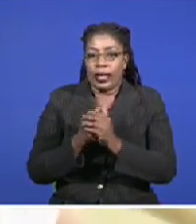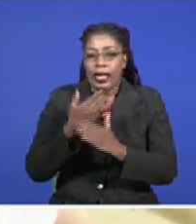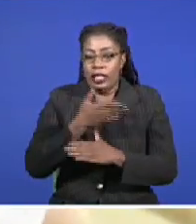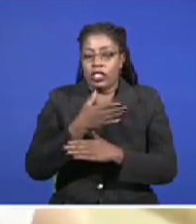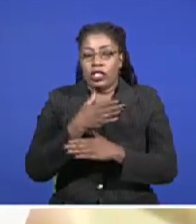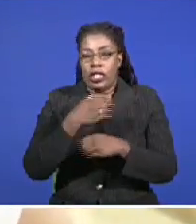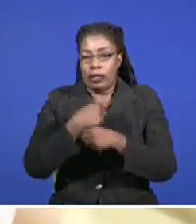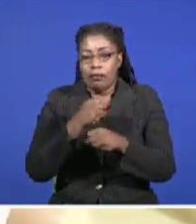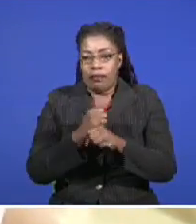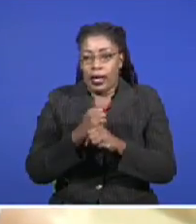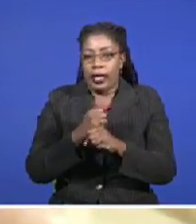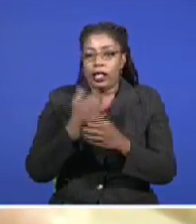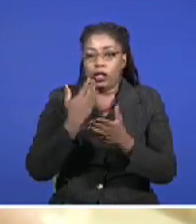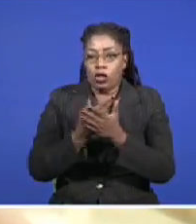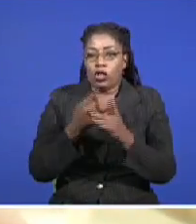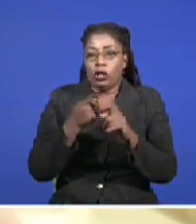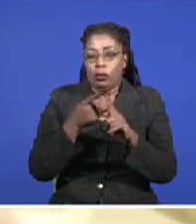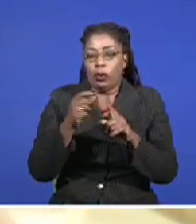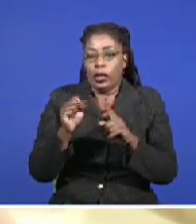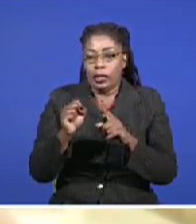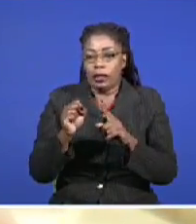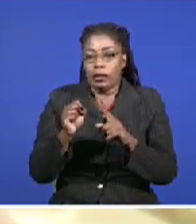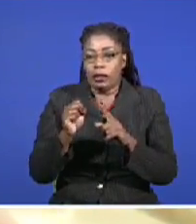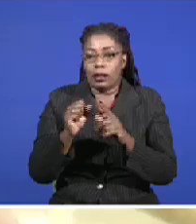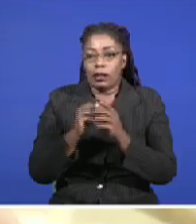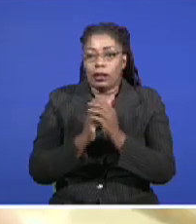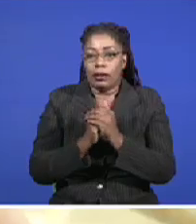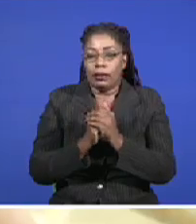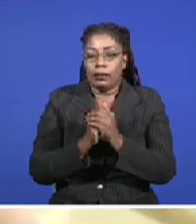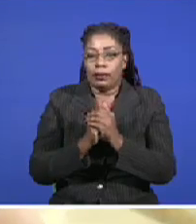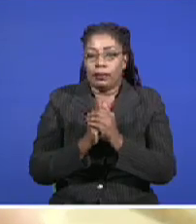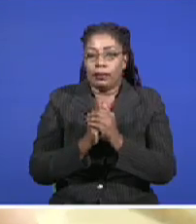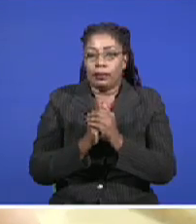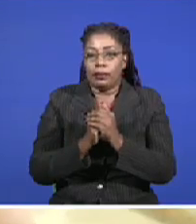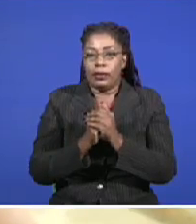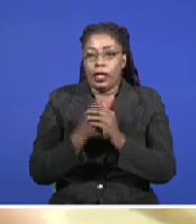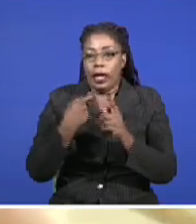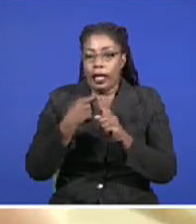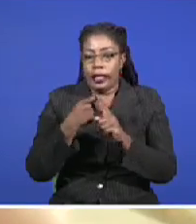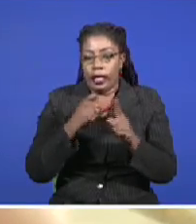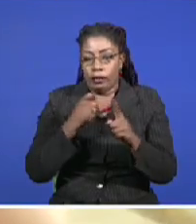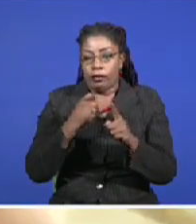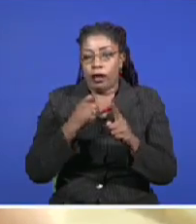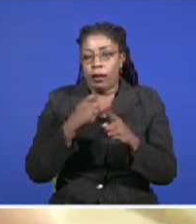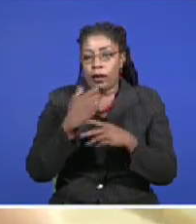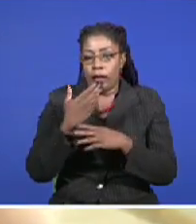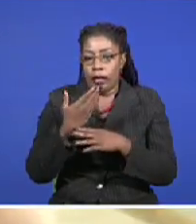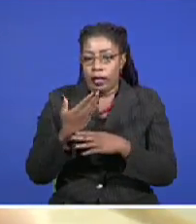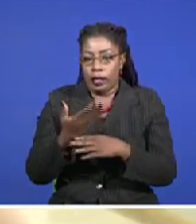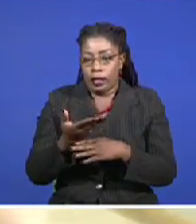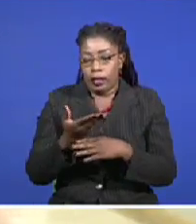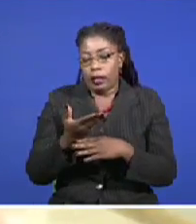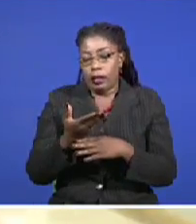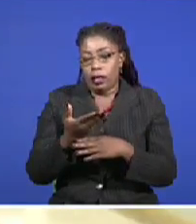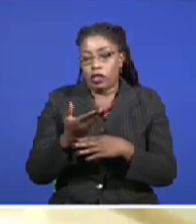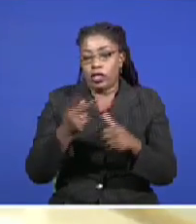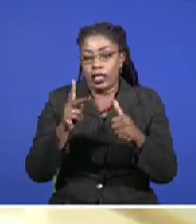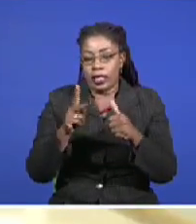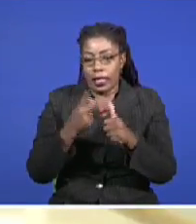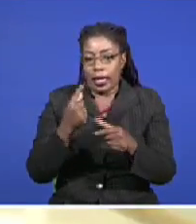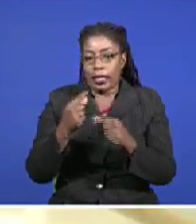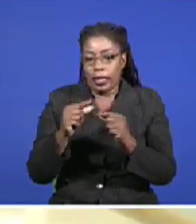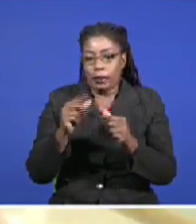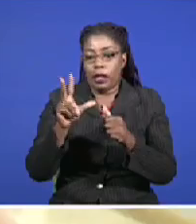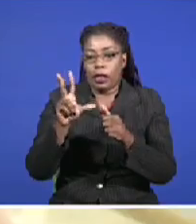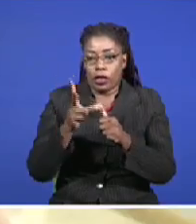a few good points when it was 4-all. And from then, she took the second set, and